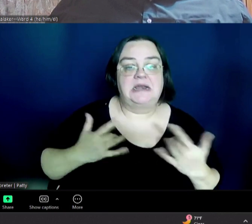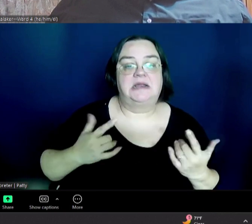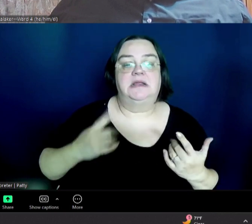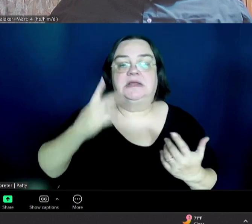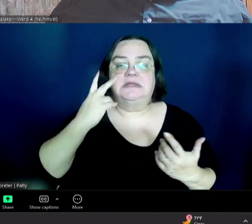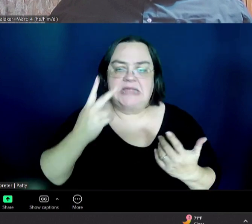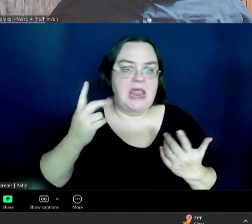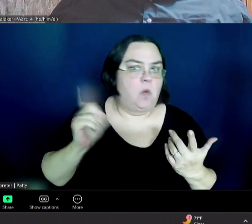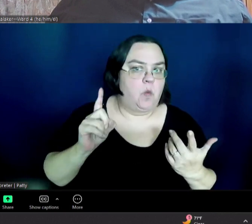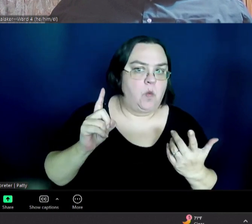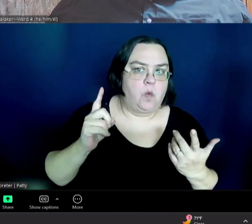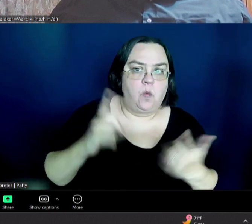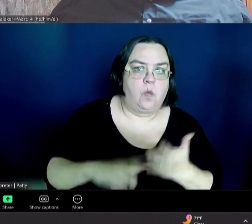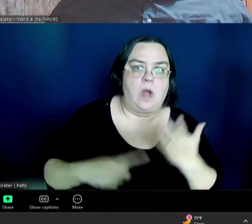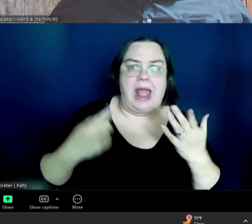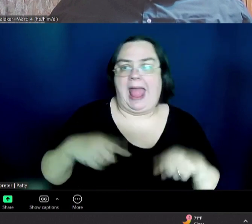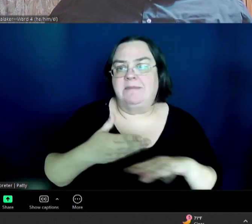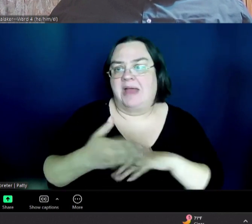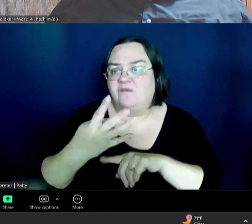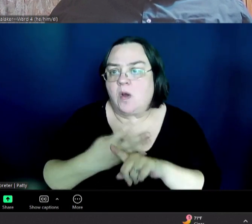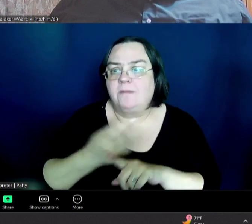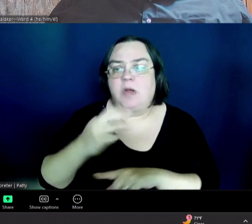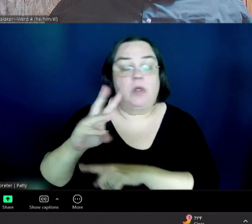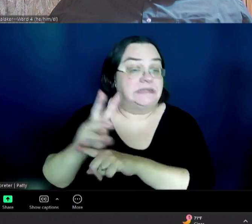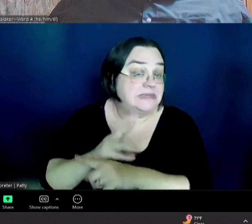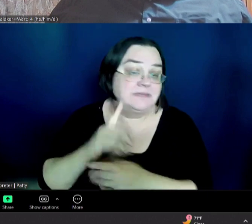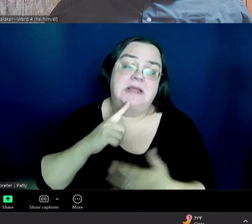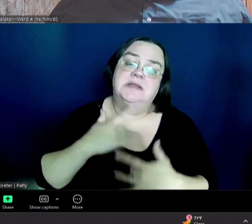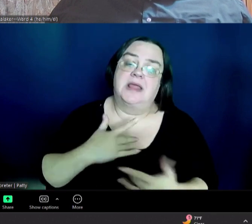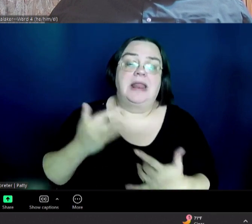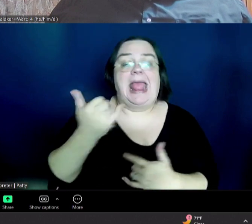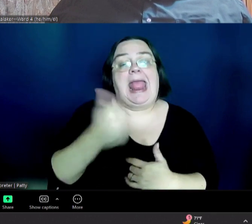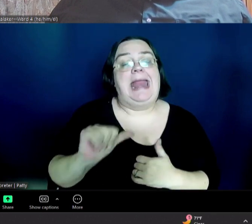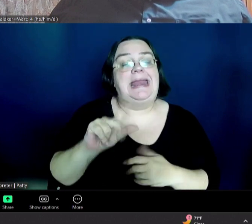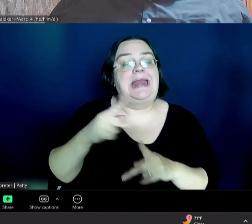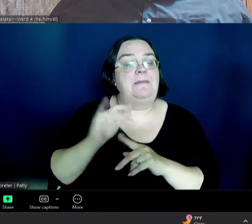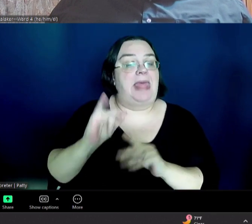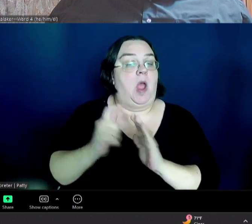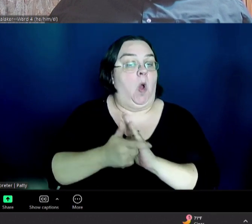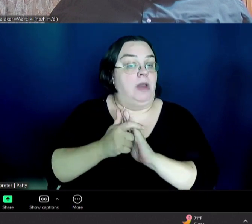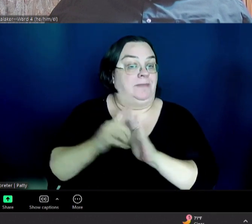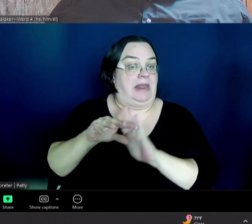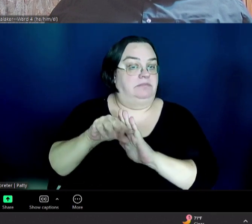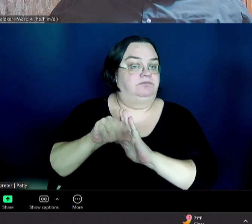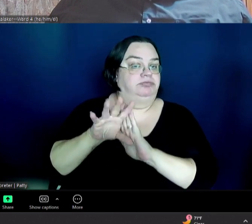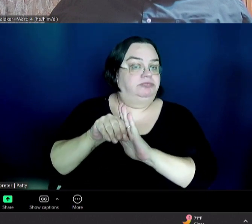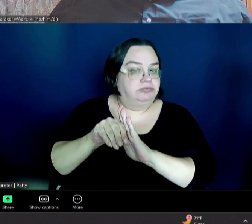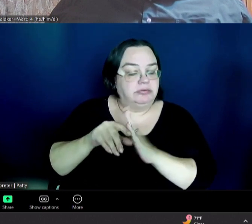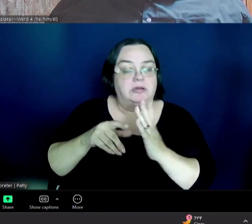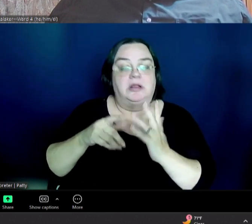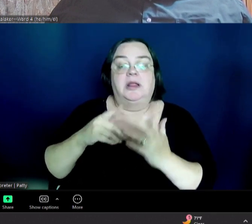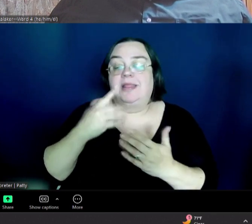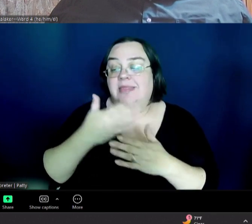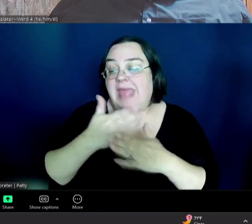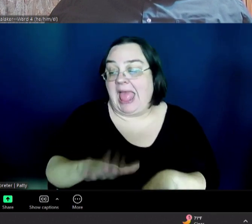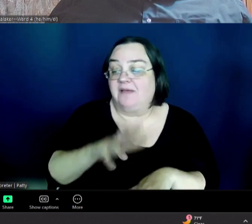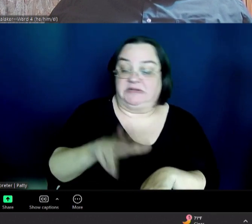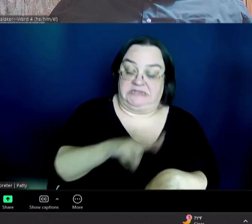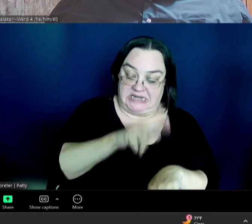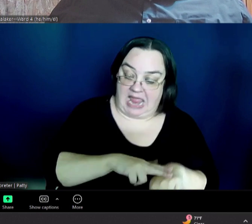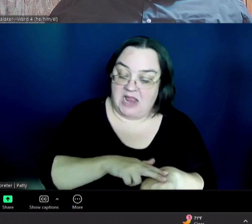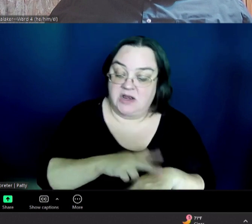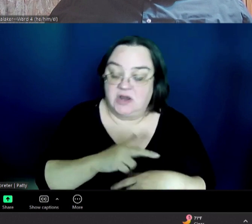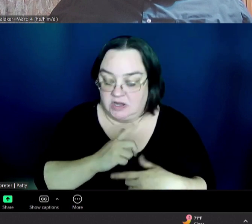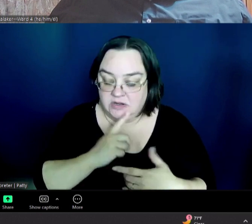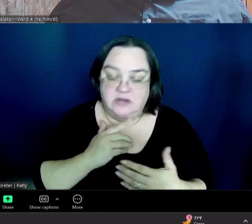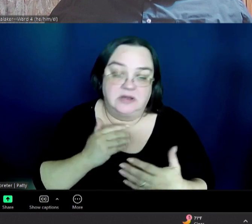right? Typically with any kind of automated enforcement, the average nationally is you work to a